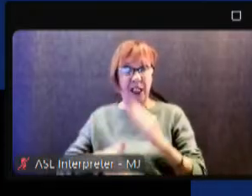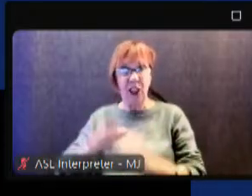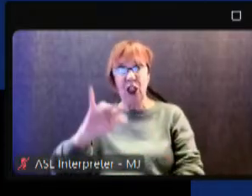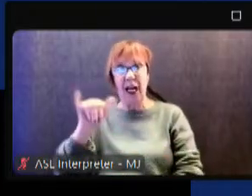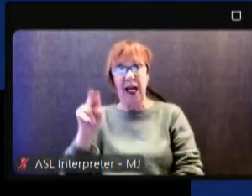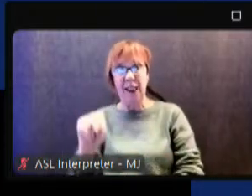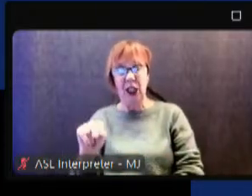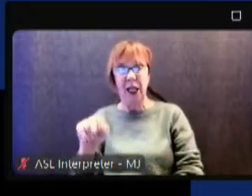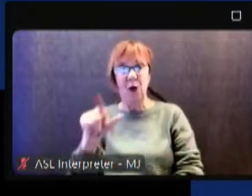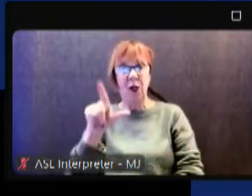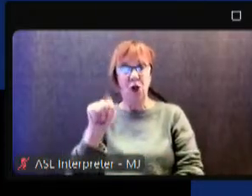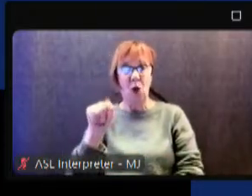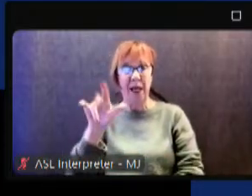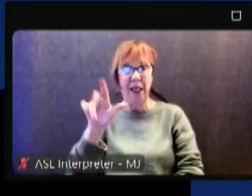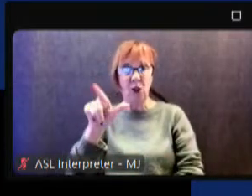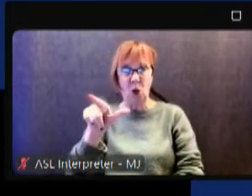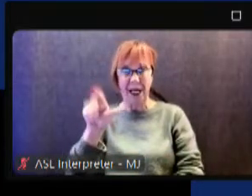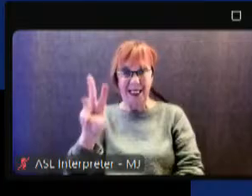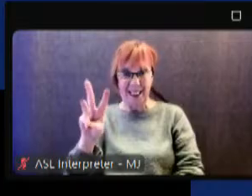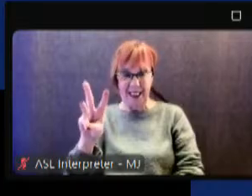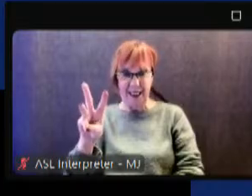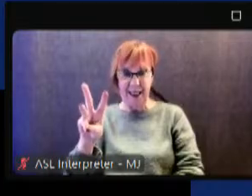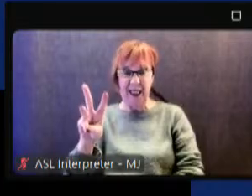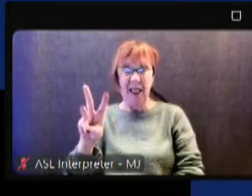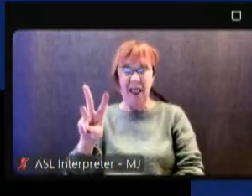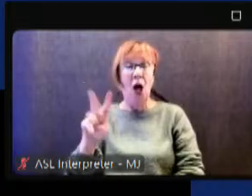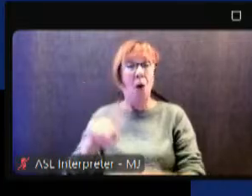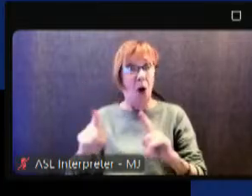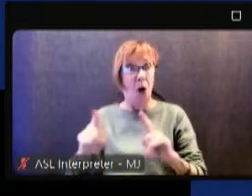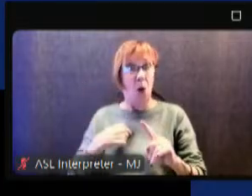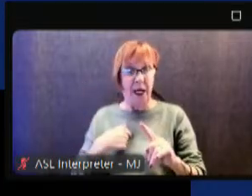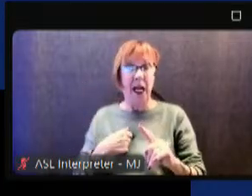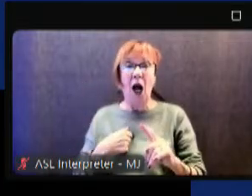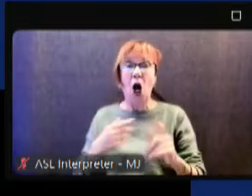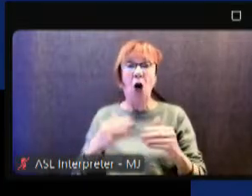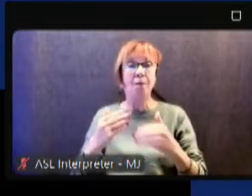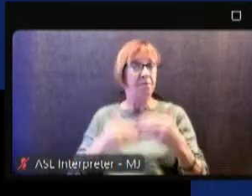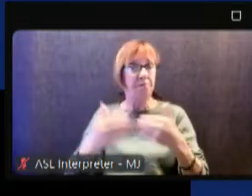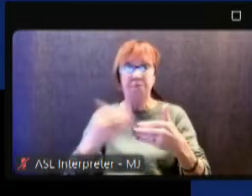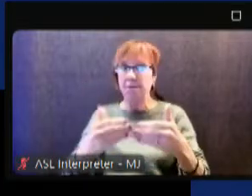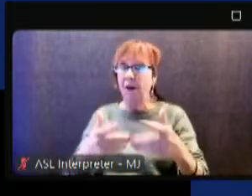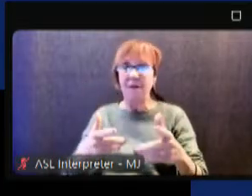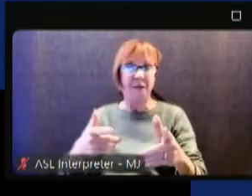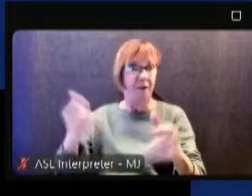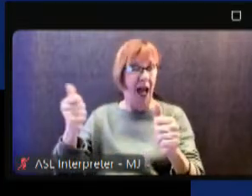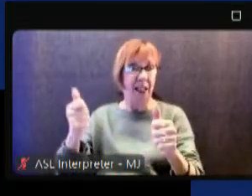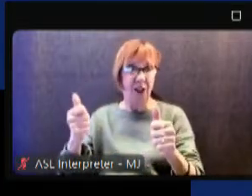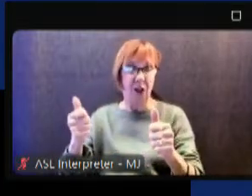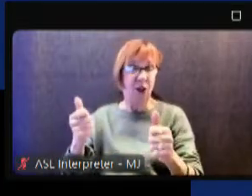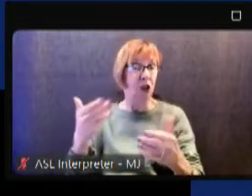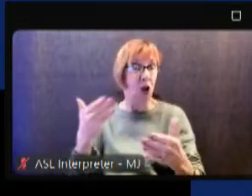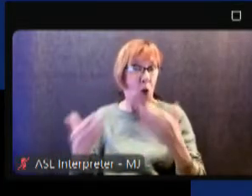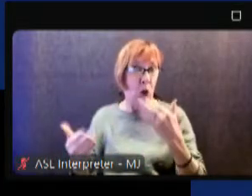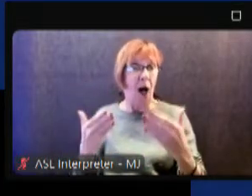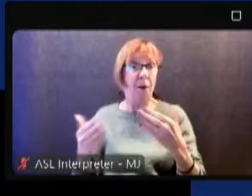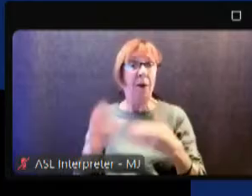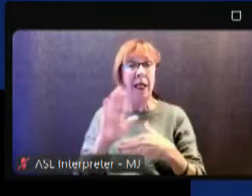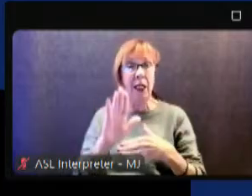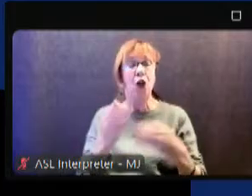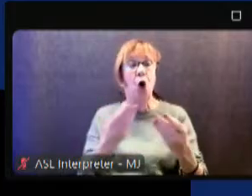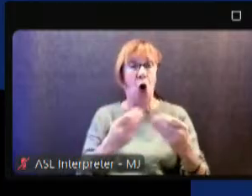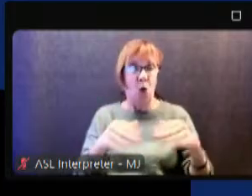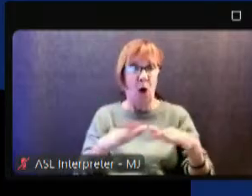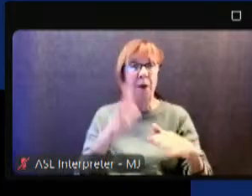moving significantly faster than our initial timeline. So, chances are your property will be done